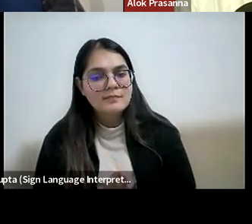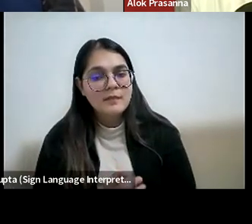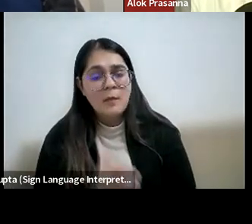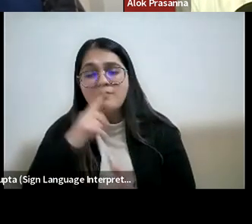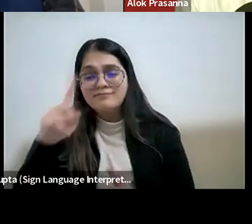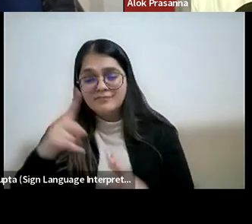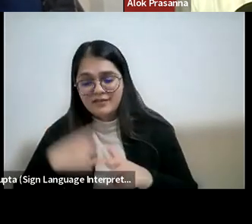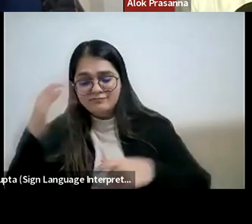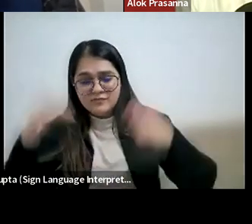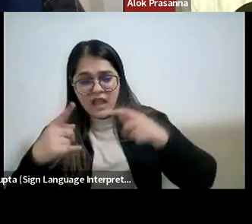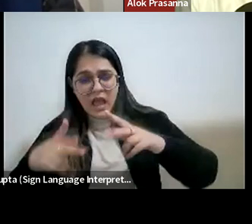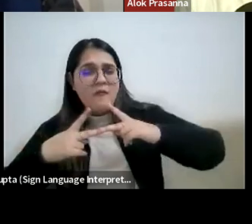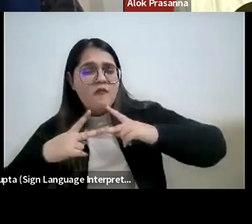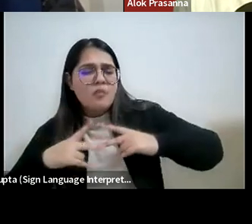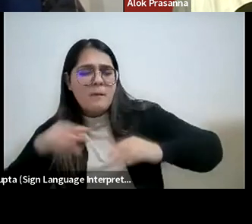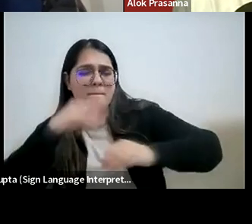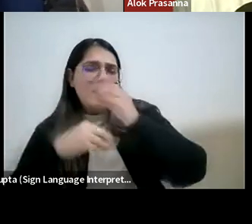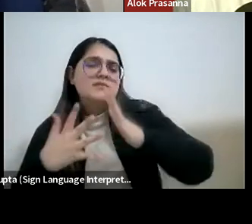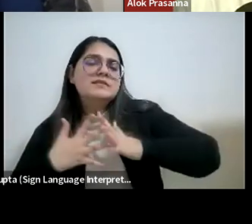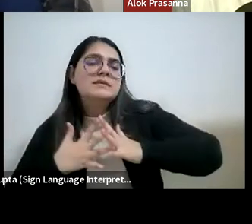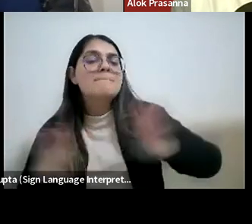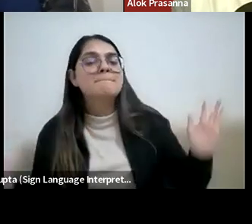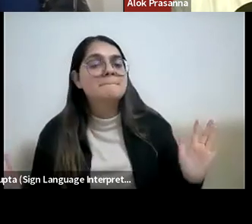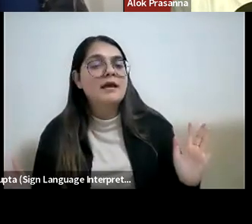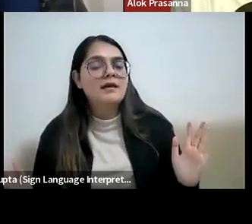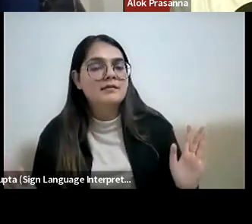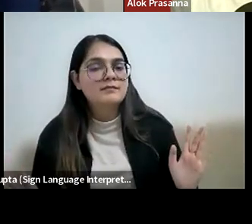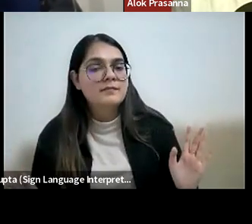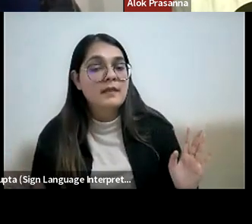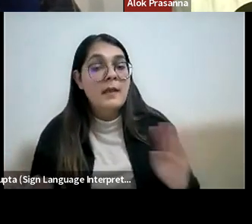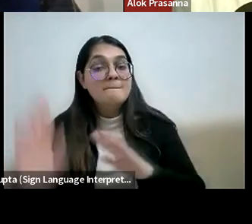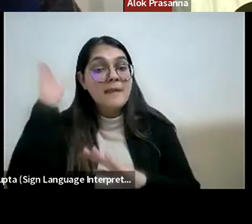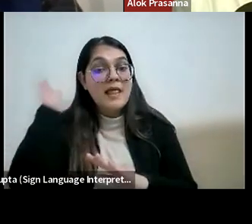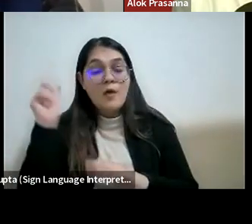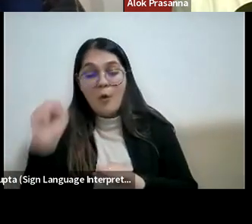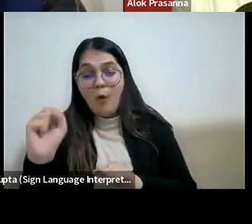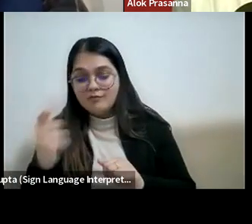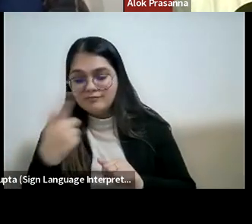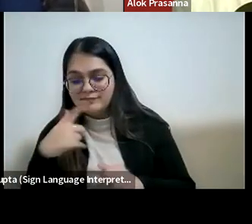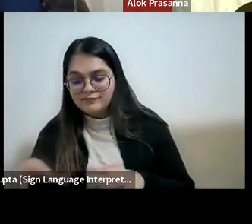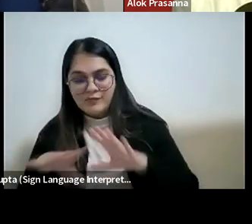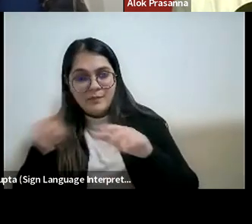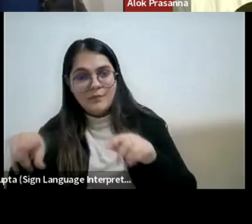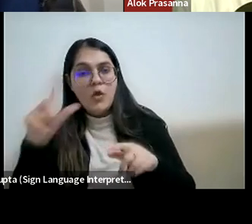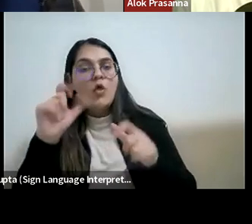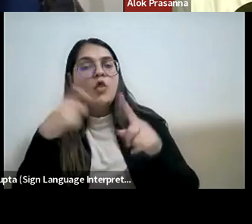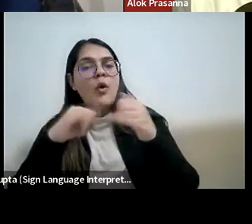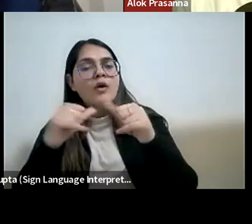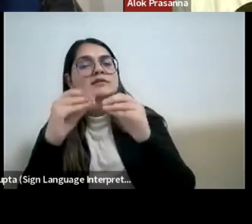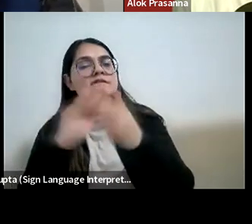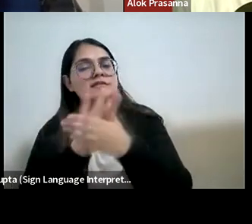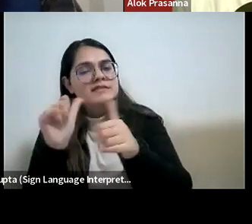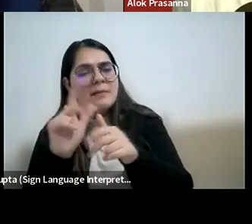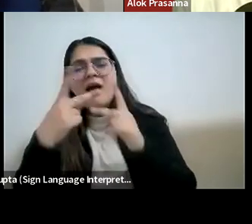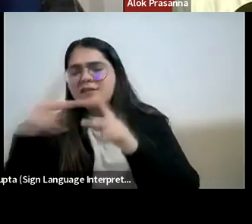heterogeneous. The people who constituted the Constituent Assembly were so inclusive. It didn't matter